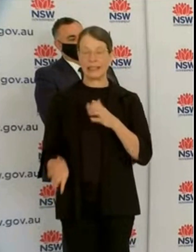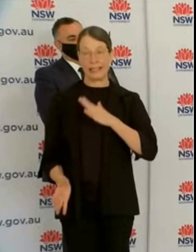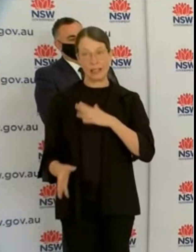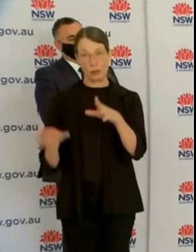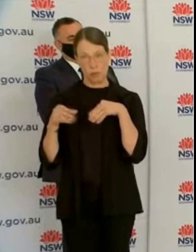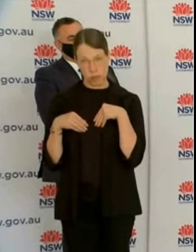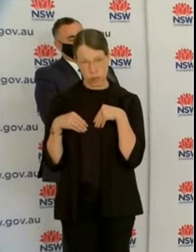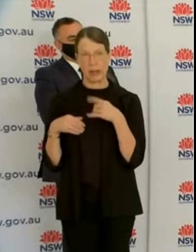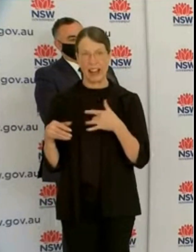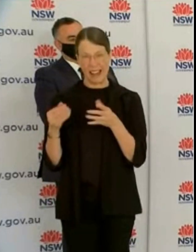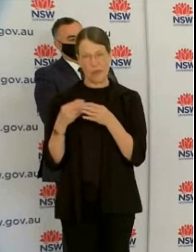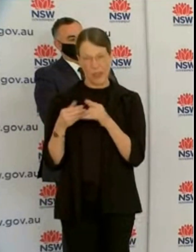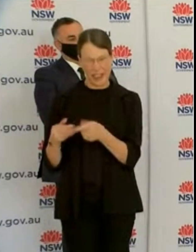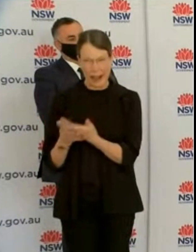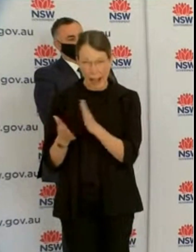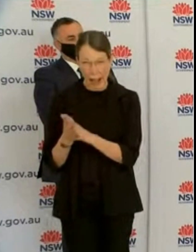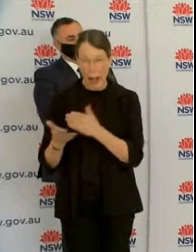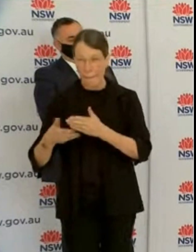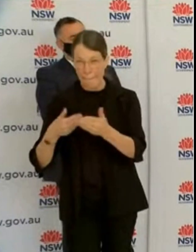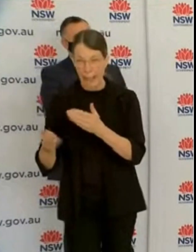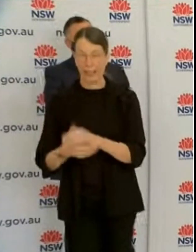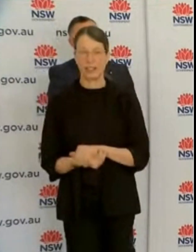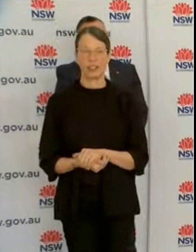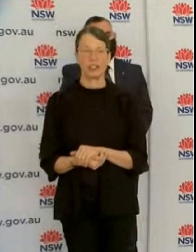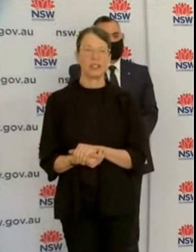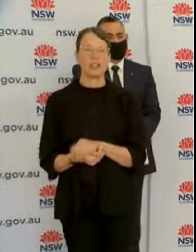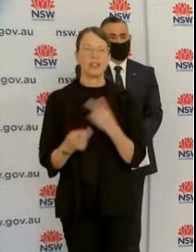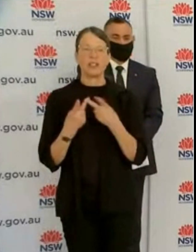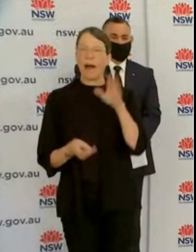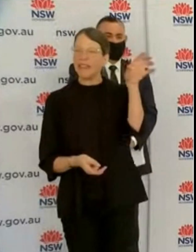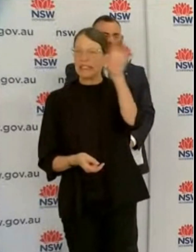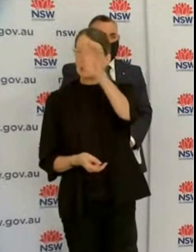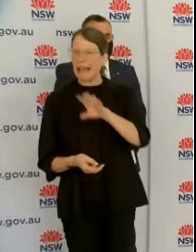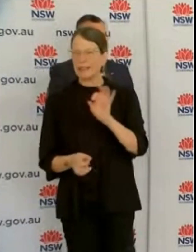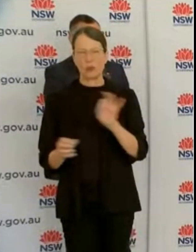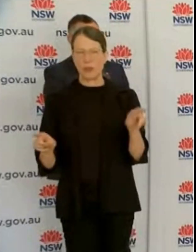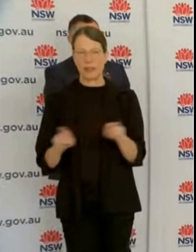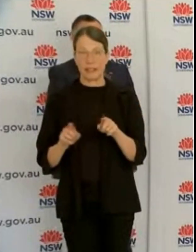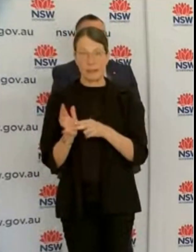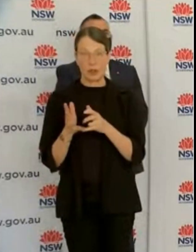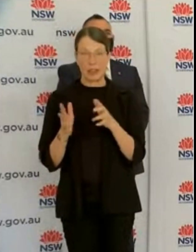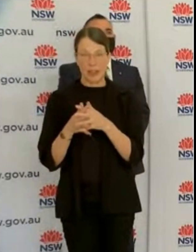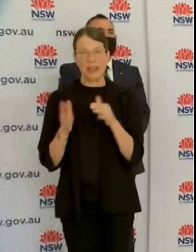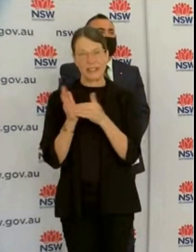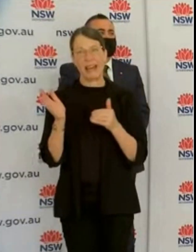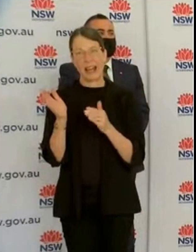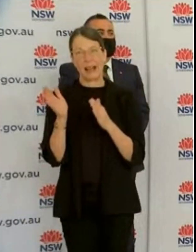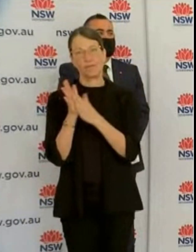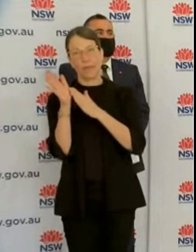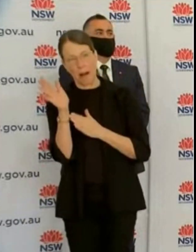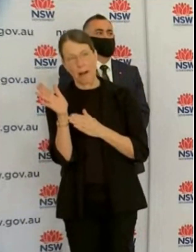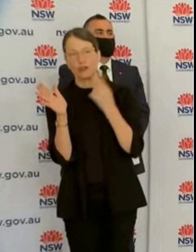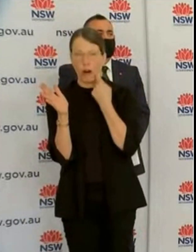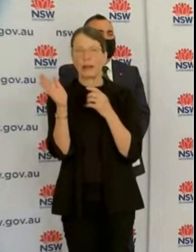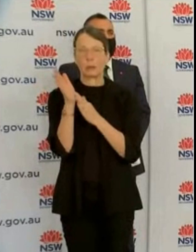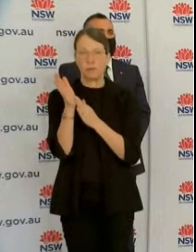vaccine was the only way out. Other states obviously haven't had to go through what we have, and they're obviously in a bit of catch-up mode, but I would suggest